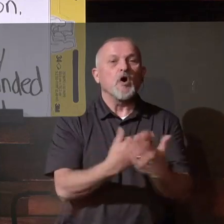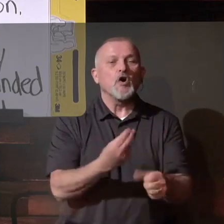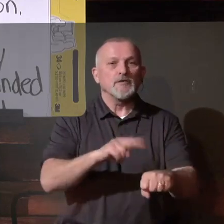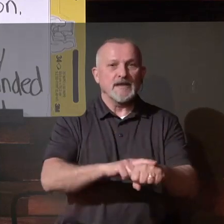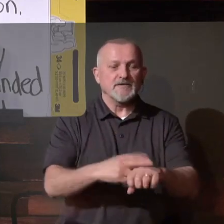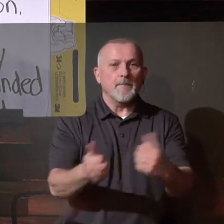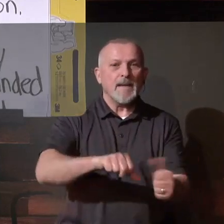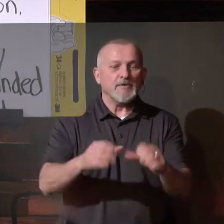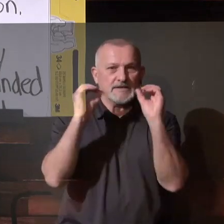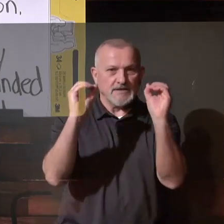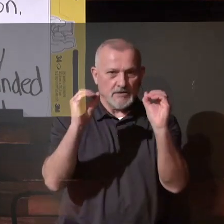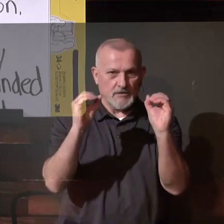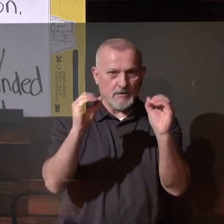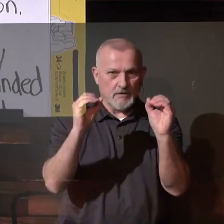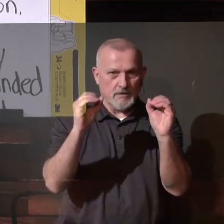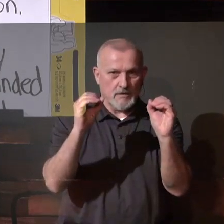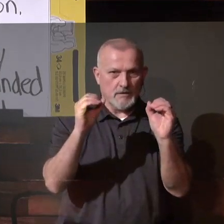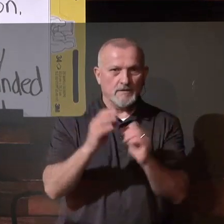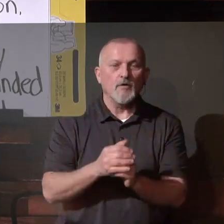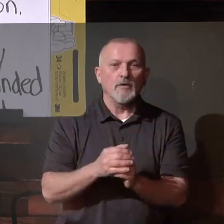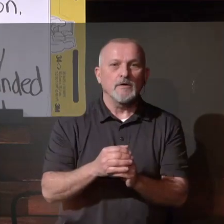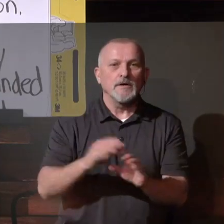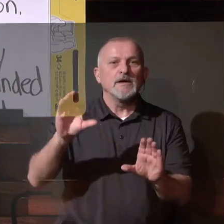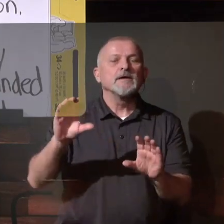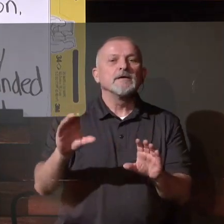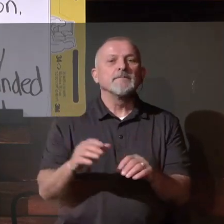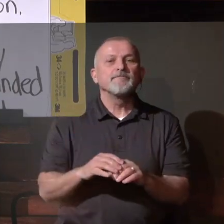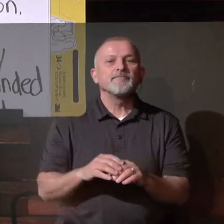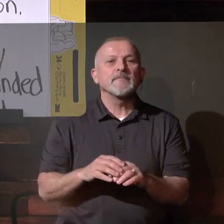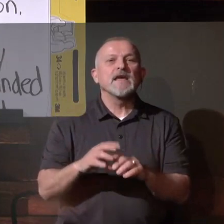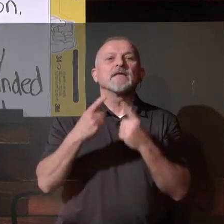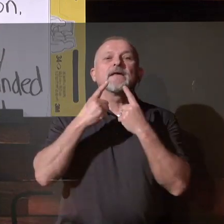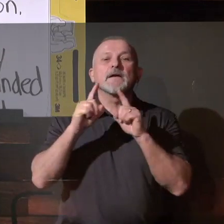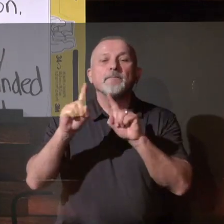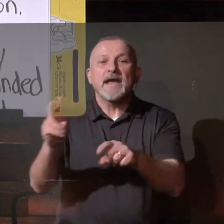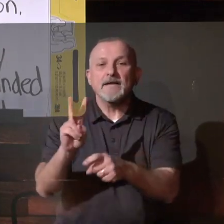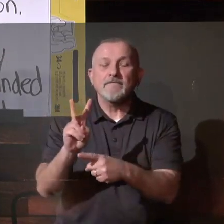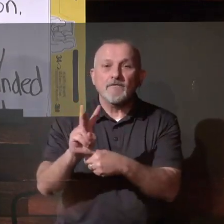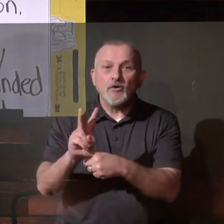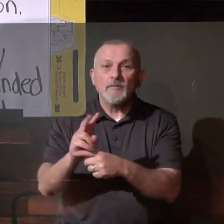teaching. What is the imperative verb in this sentence?